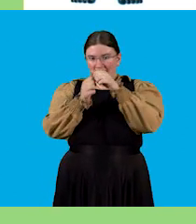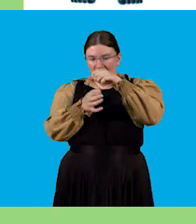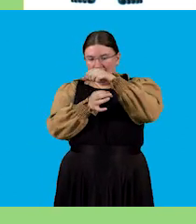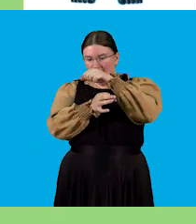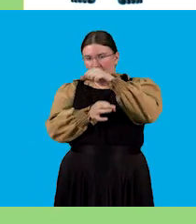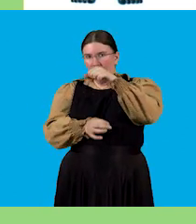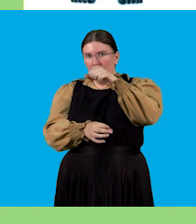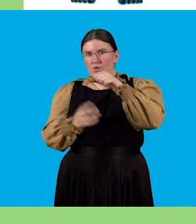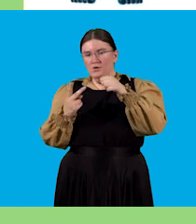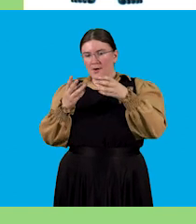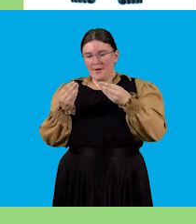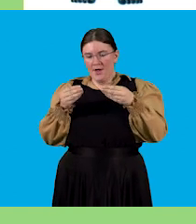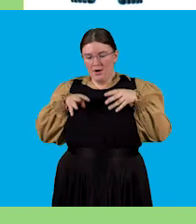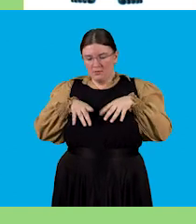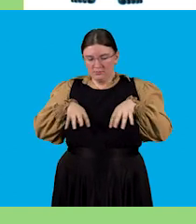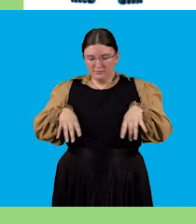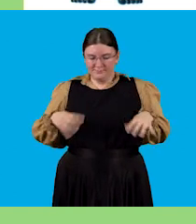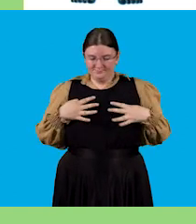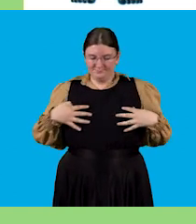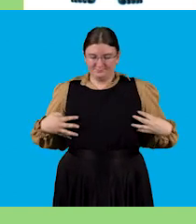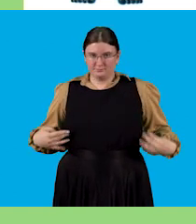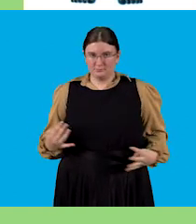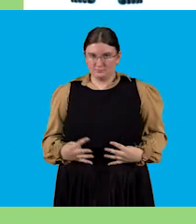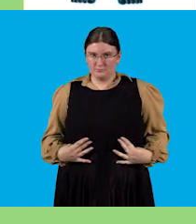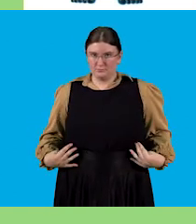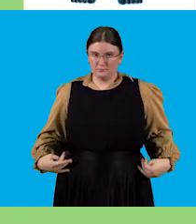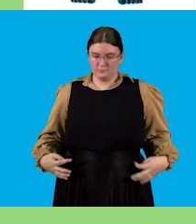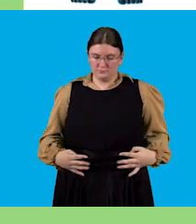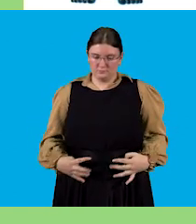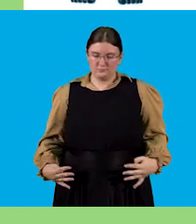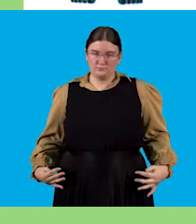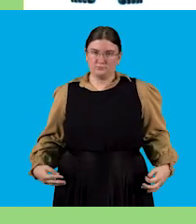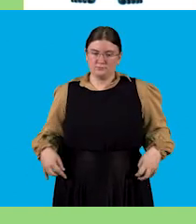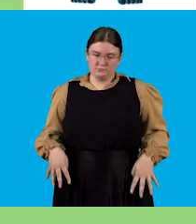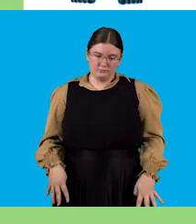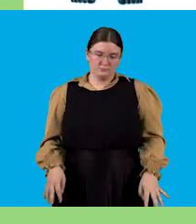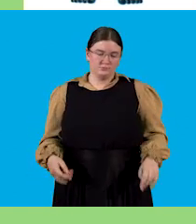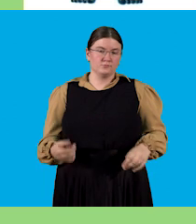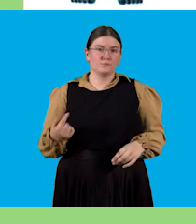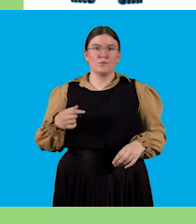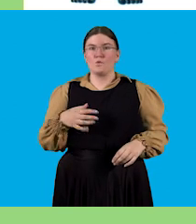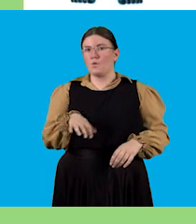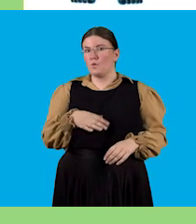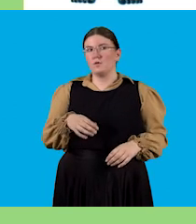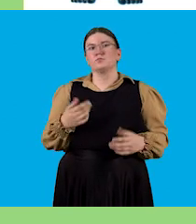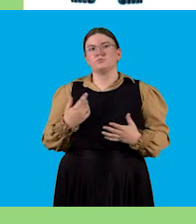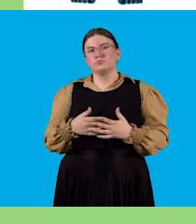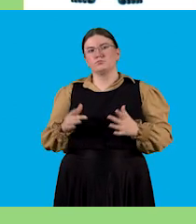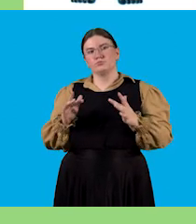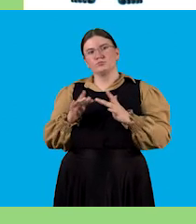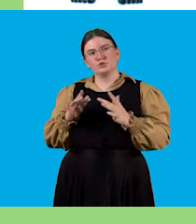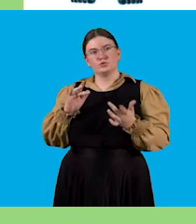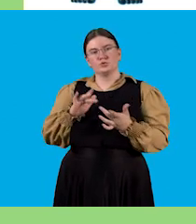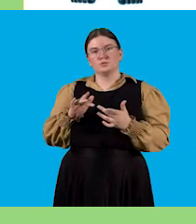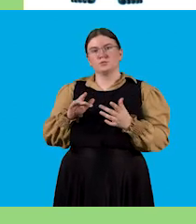to muscles and organs. And you basically have all these nerves branching out to reach